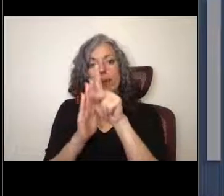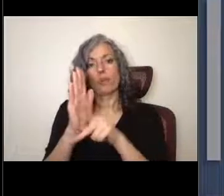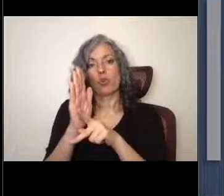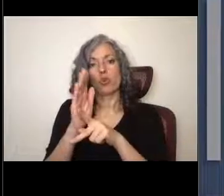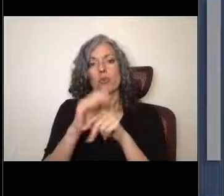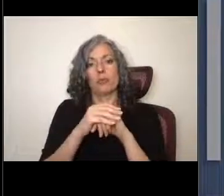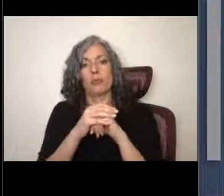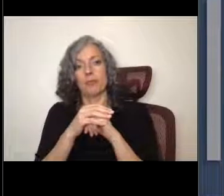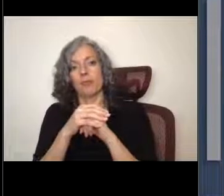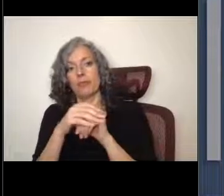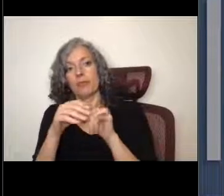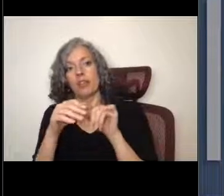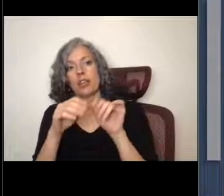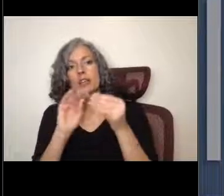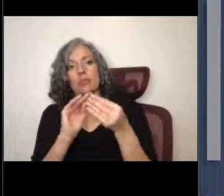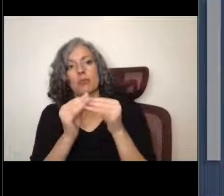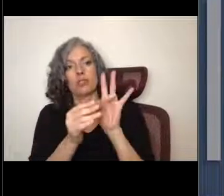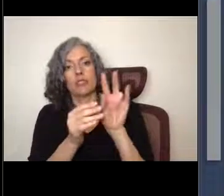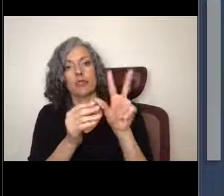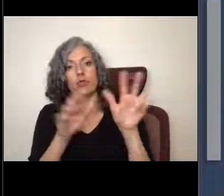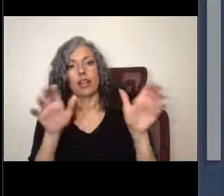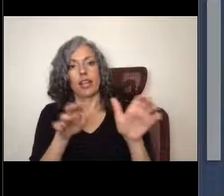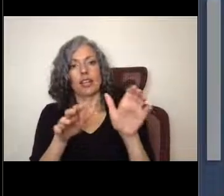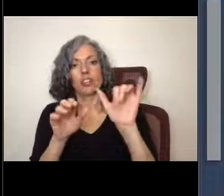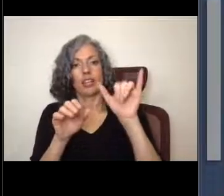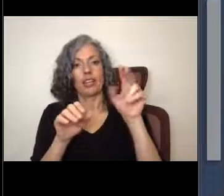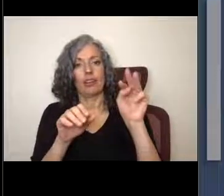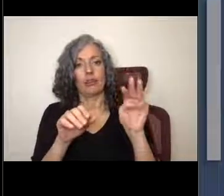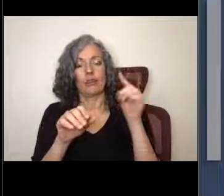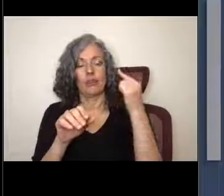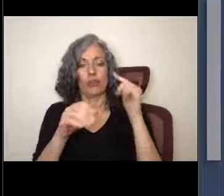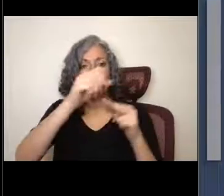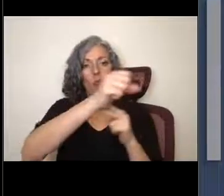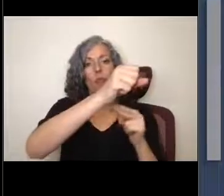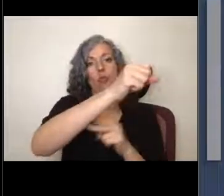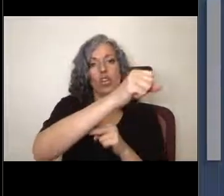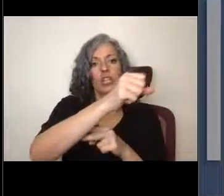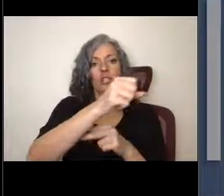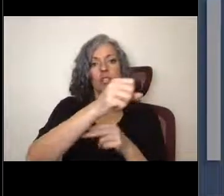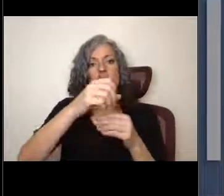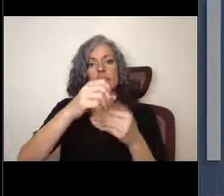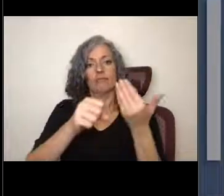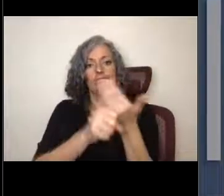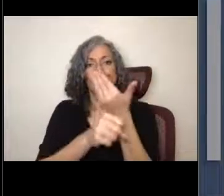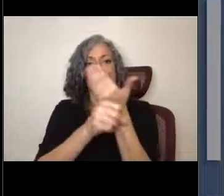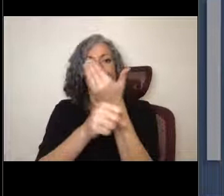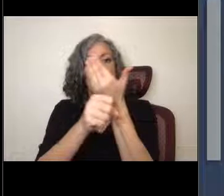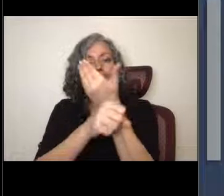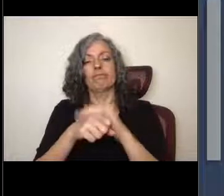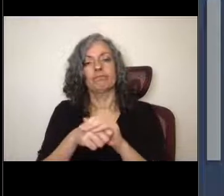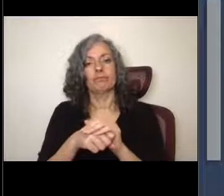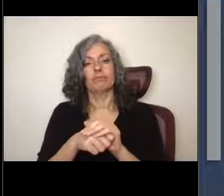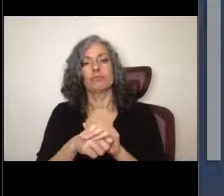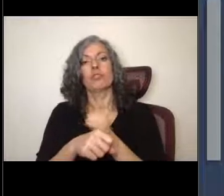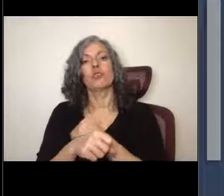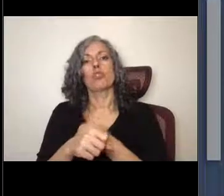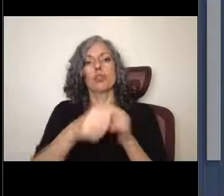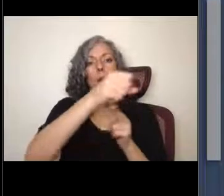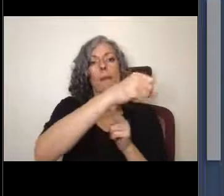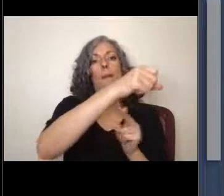Item 74 is an action item for a bridge rehabilitation pavement preservation project. Bridge